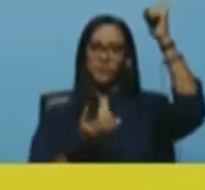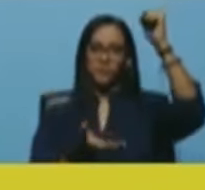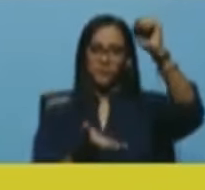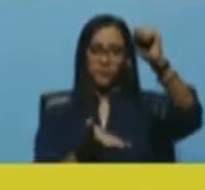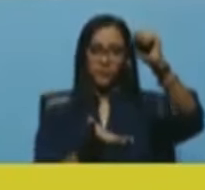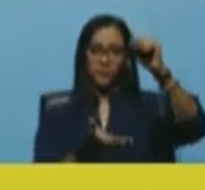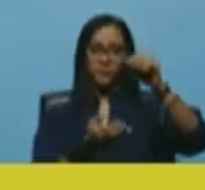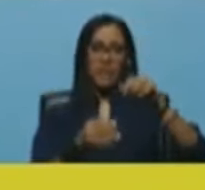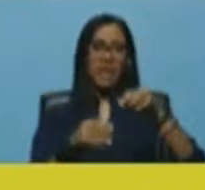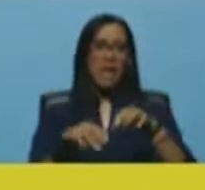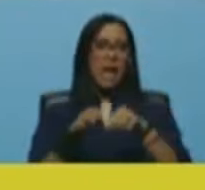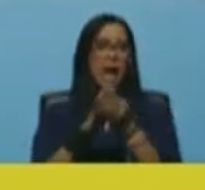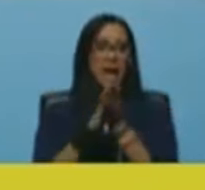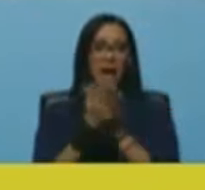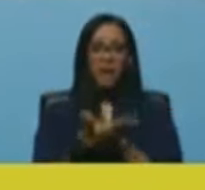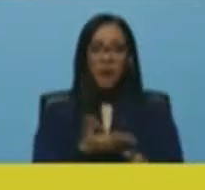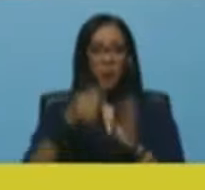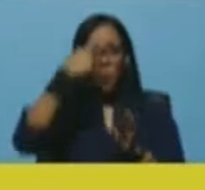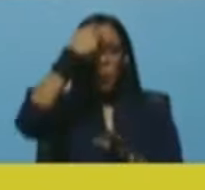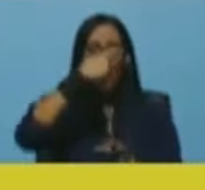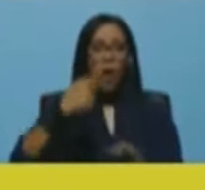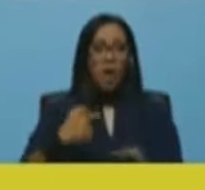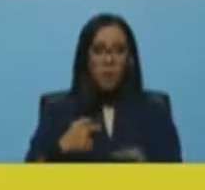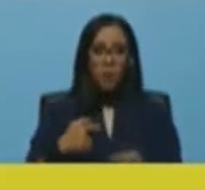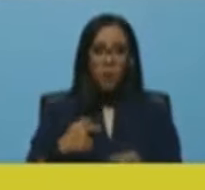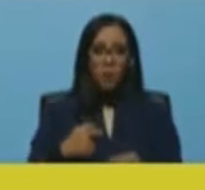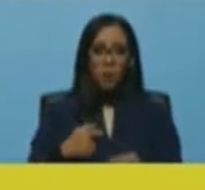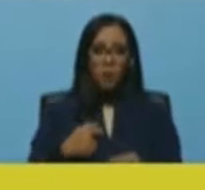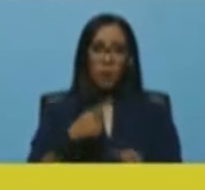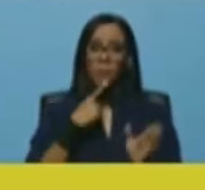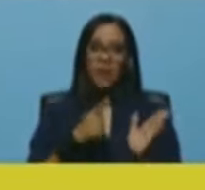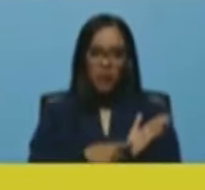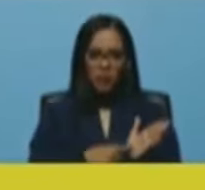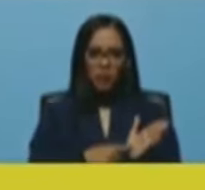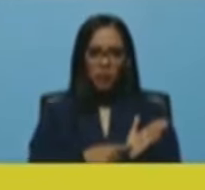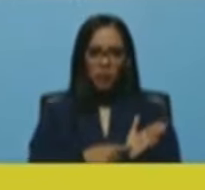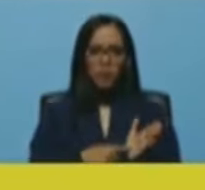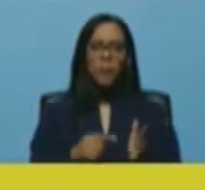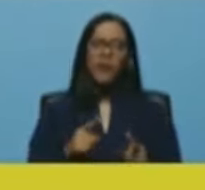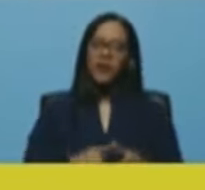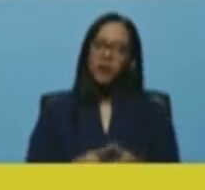children murdered and destroyed, a whole population destroyed